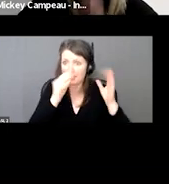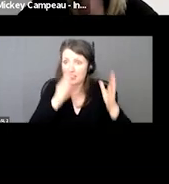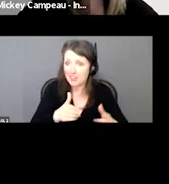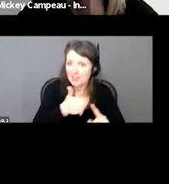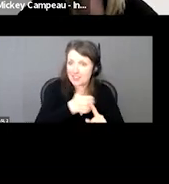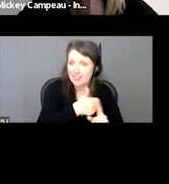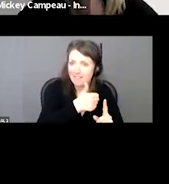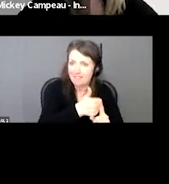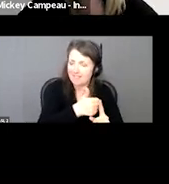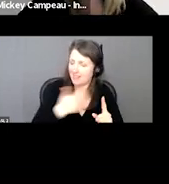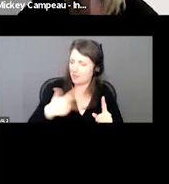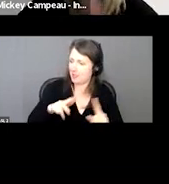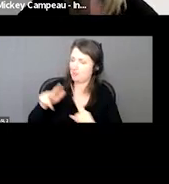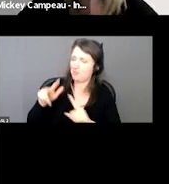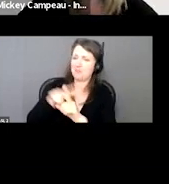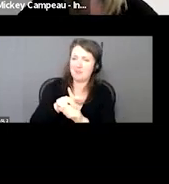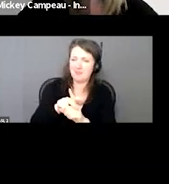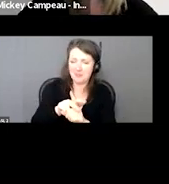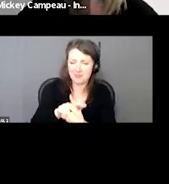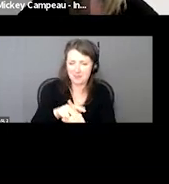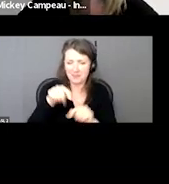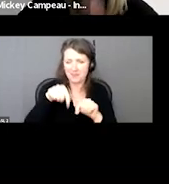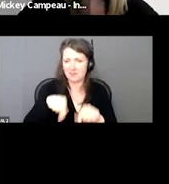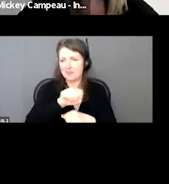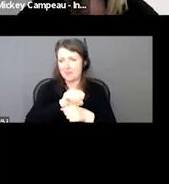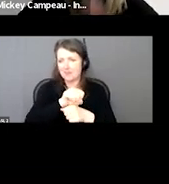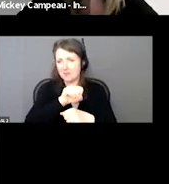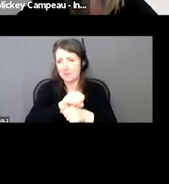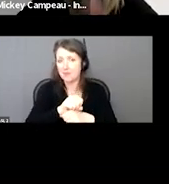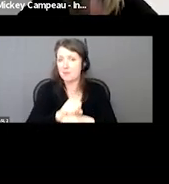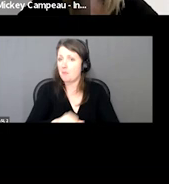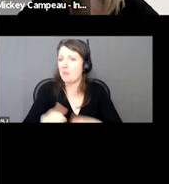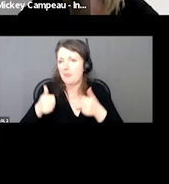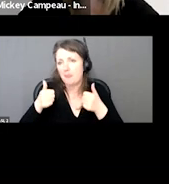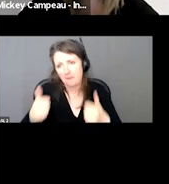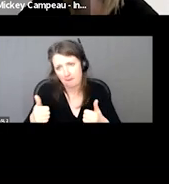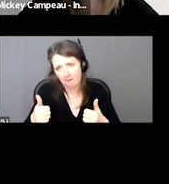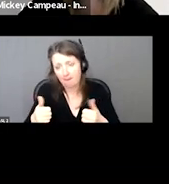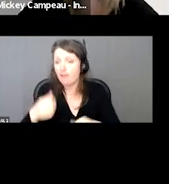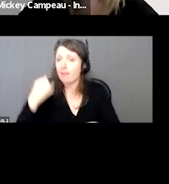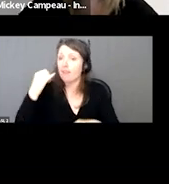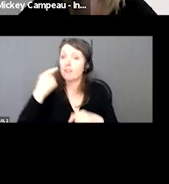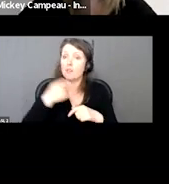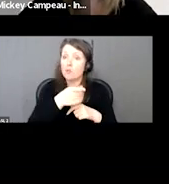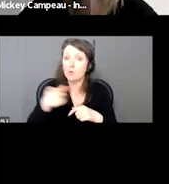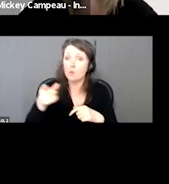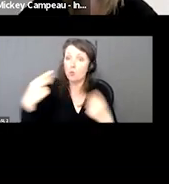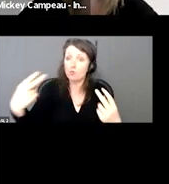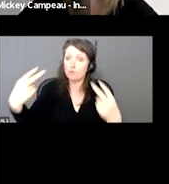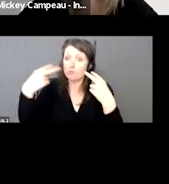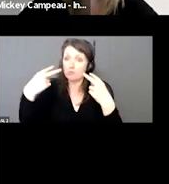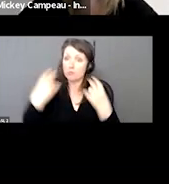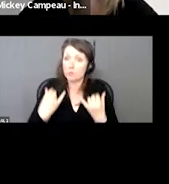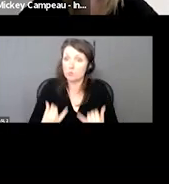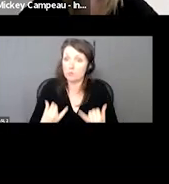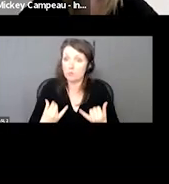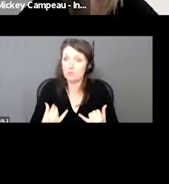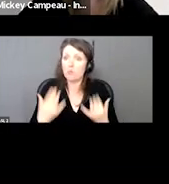Anyway, so thank you so much. And if anyone on the call would like to connect with Nicola or any of his team, we can